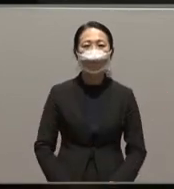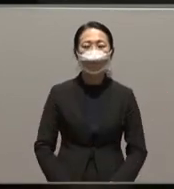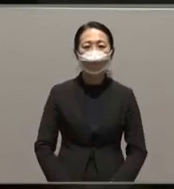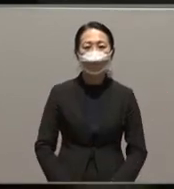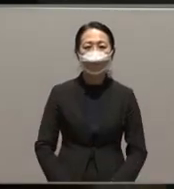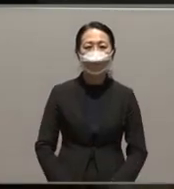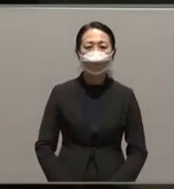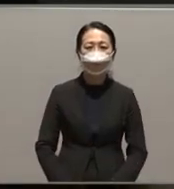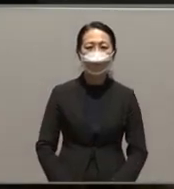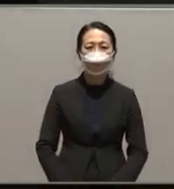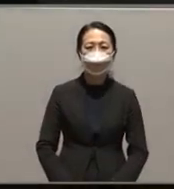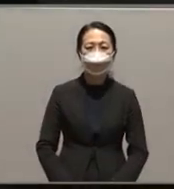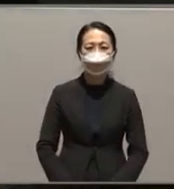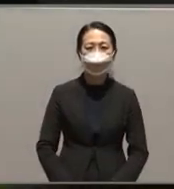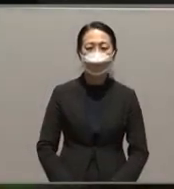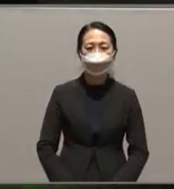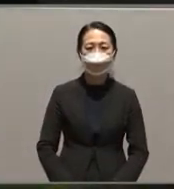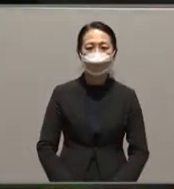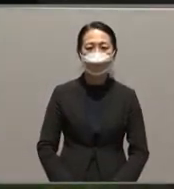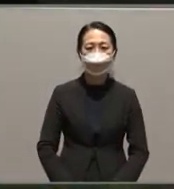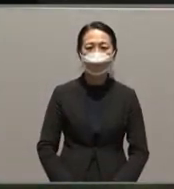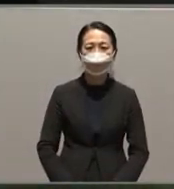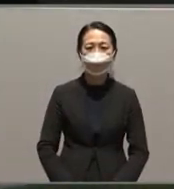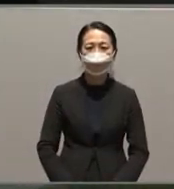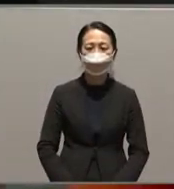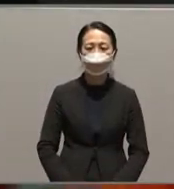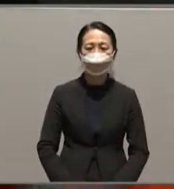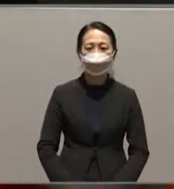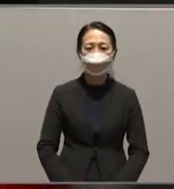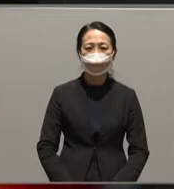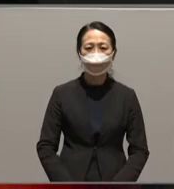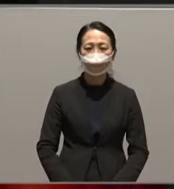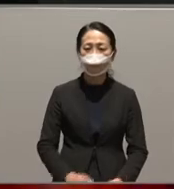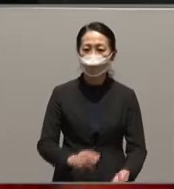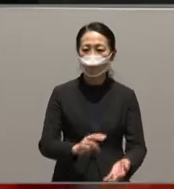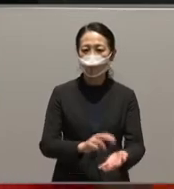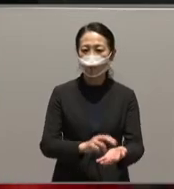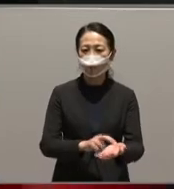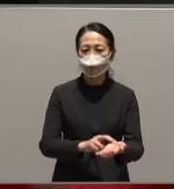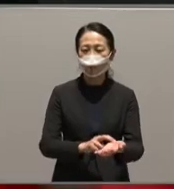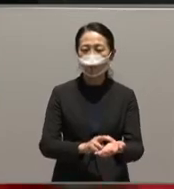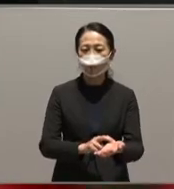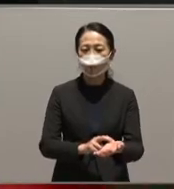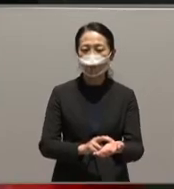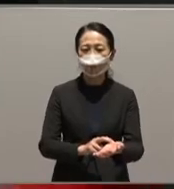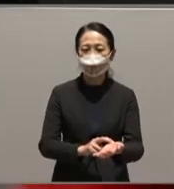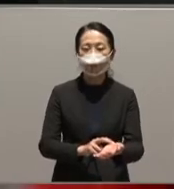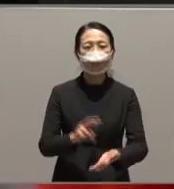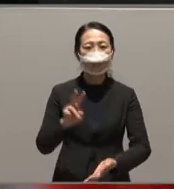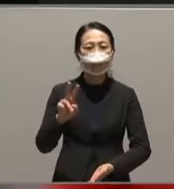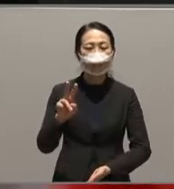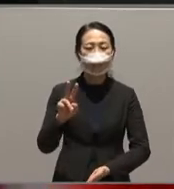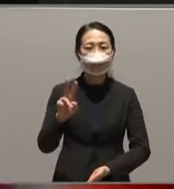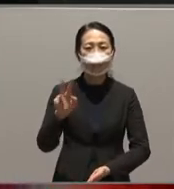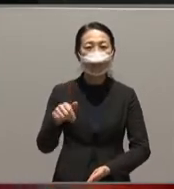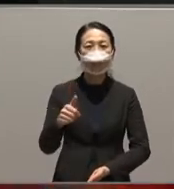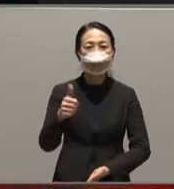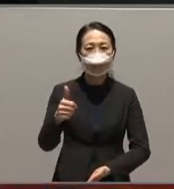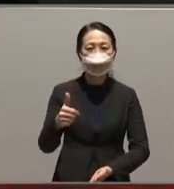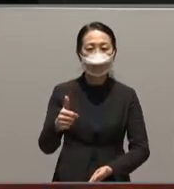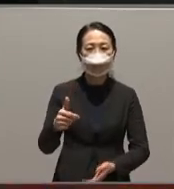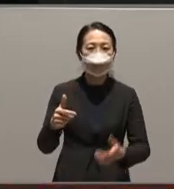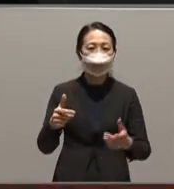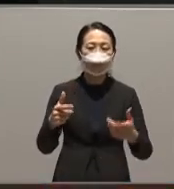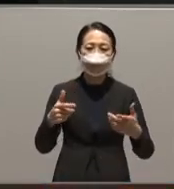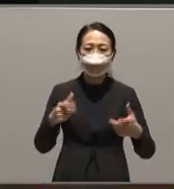MD and a PhD, was born in China and lives in Tokyo. We met at the Nezu Shrine, where he likes to